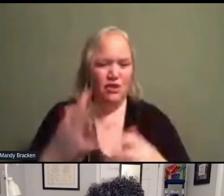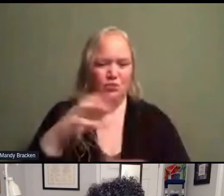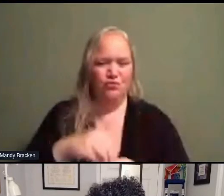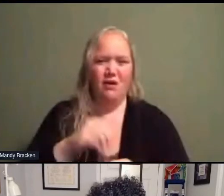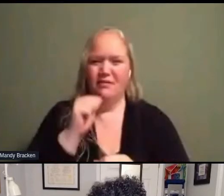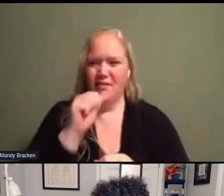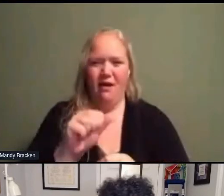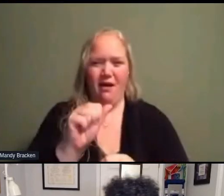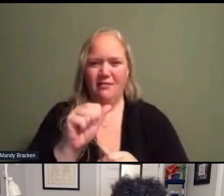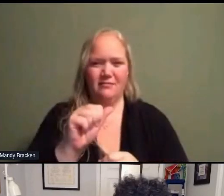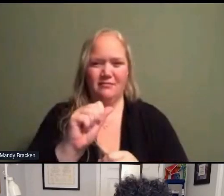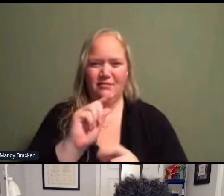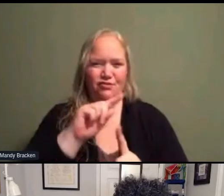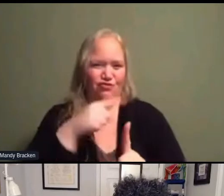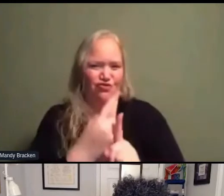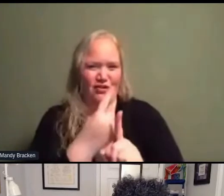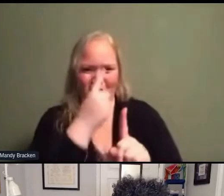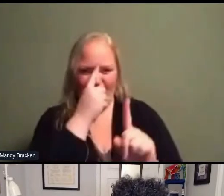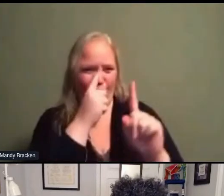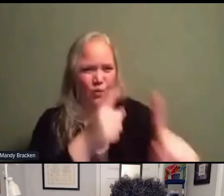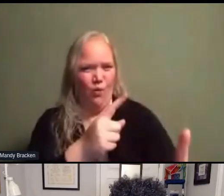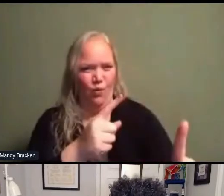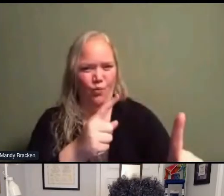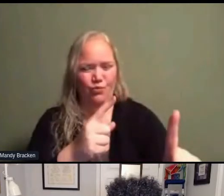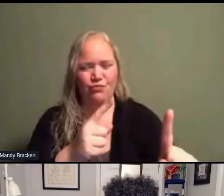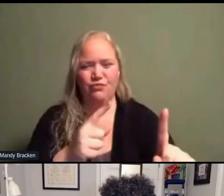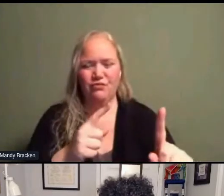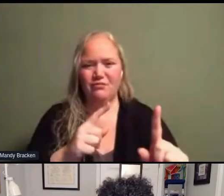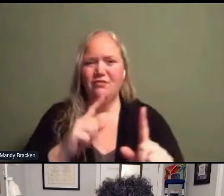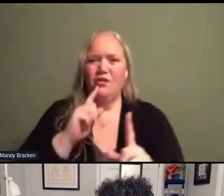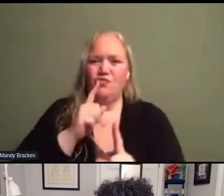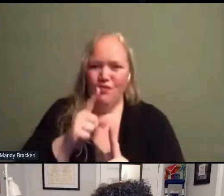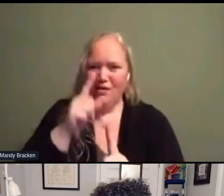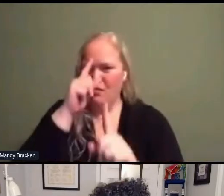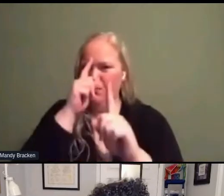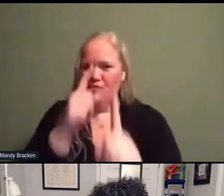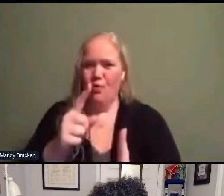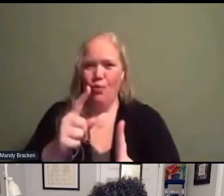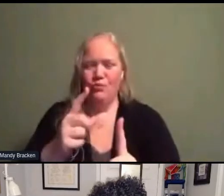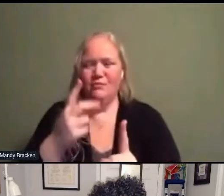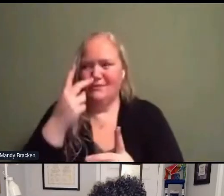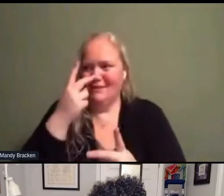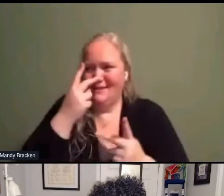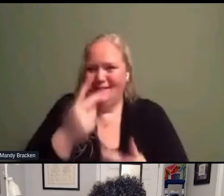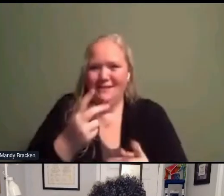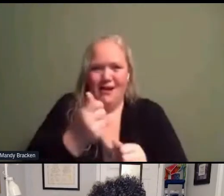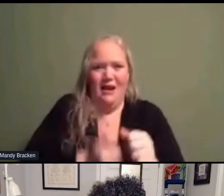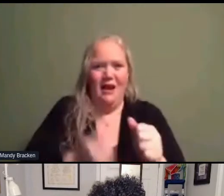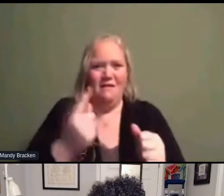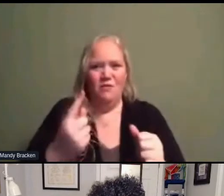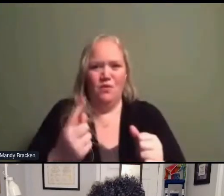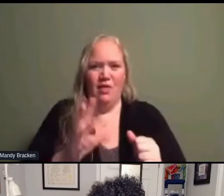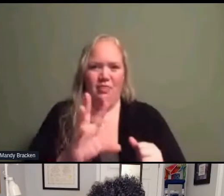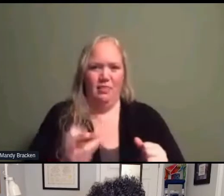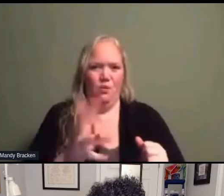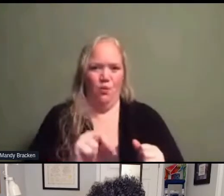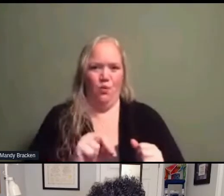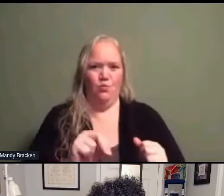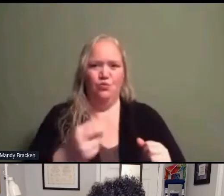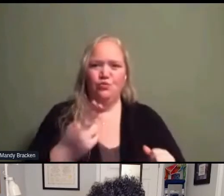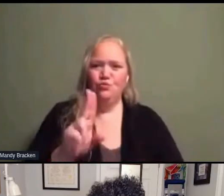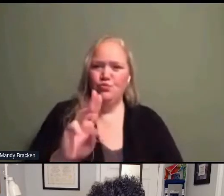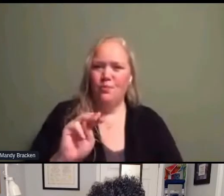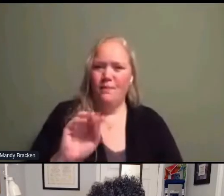goal is seeing everyone in their humanity and going toward justice. So before you even put